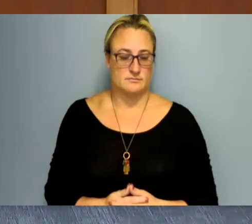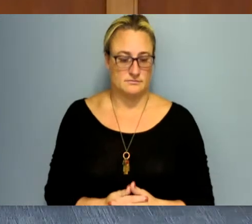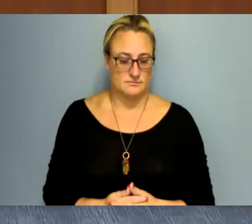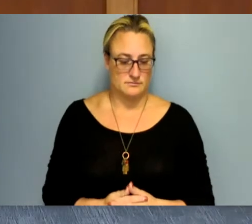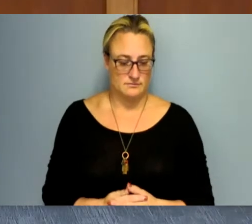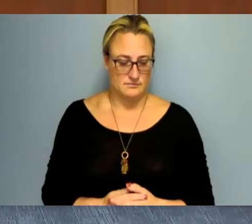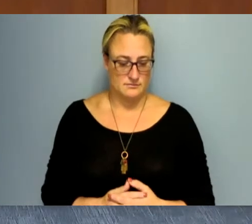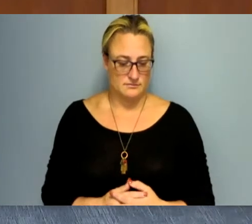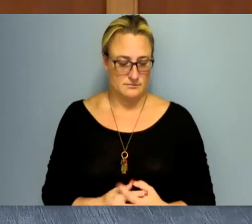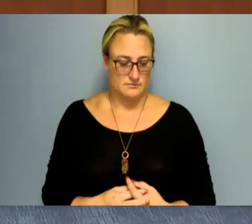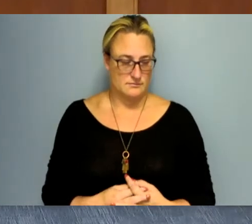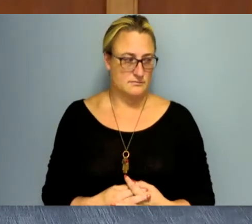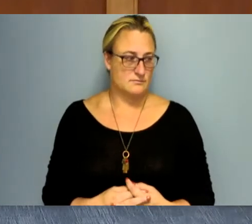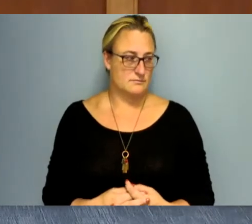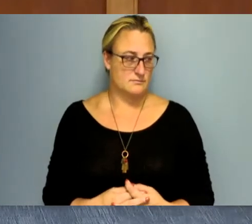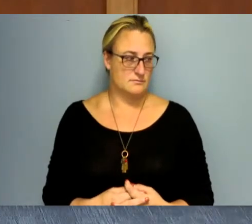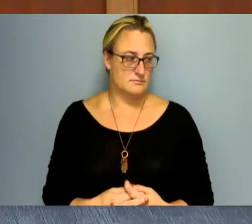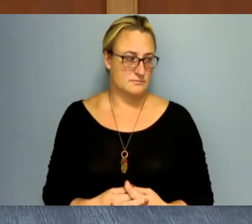All right.